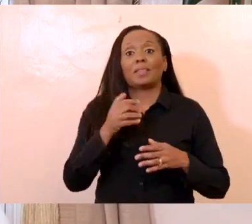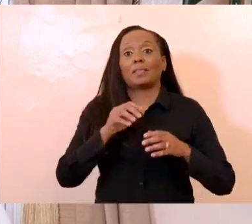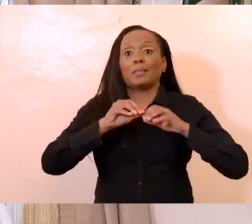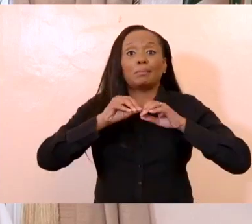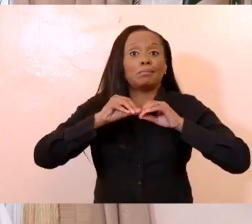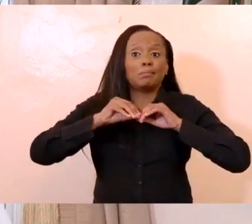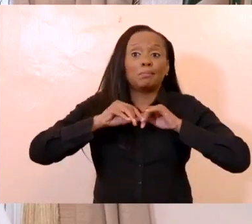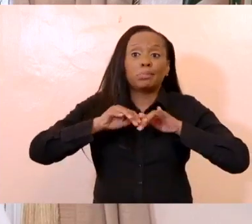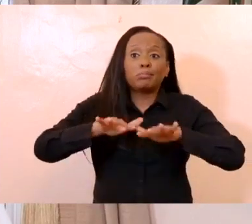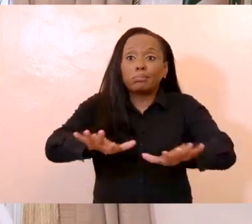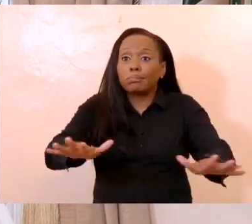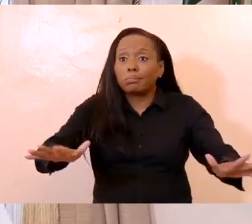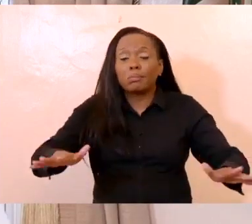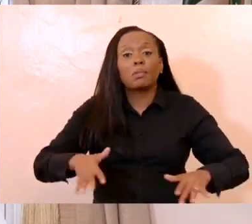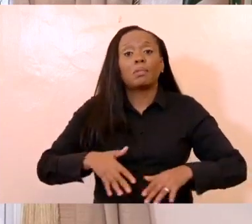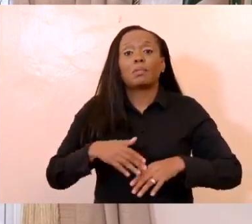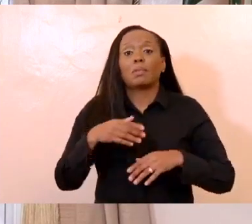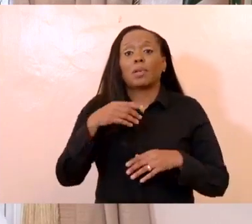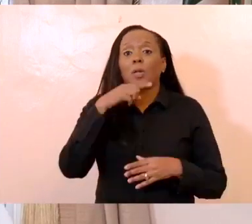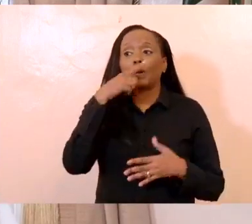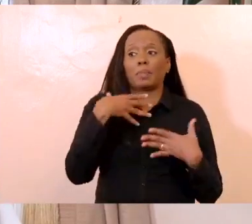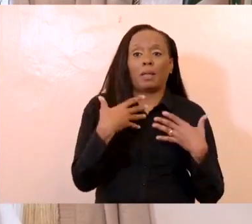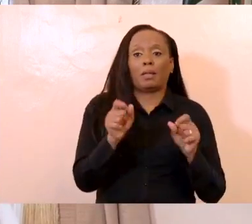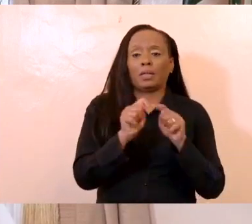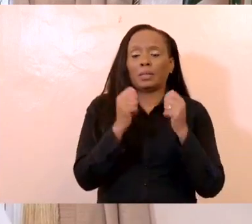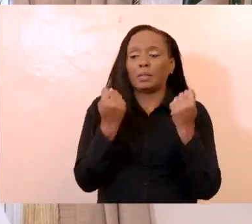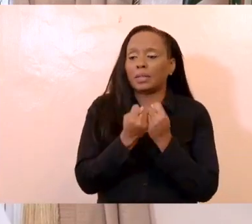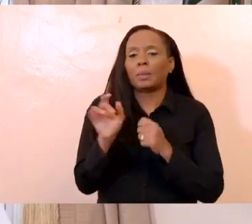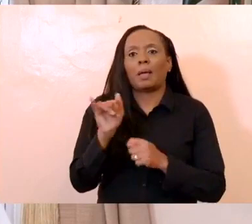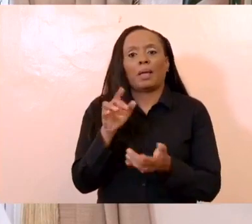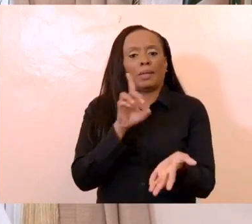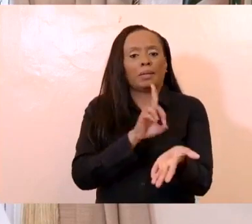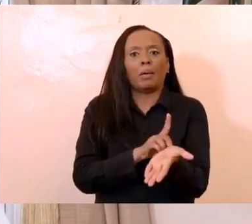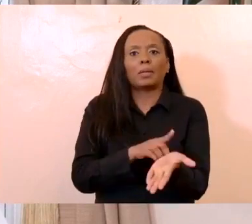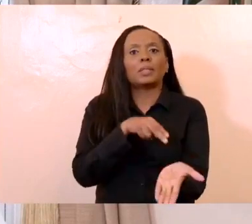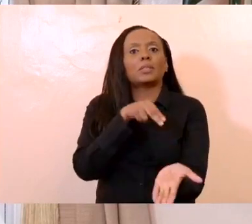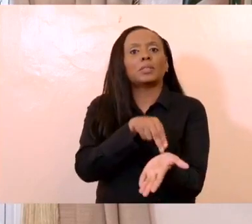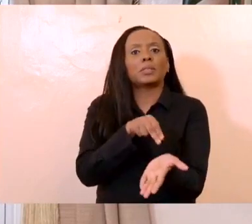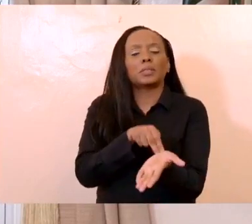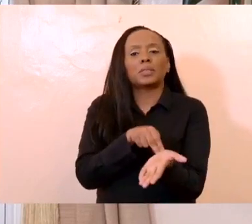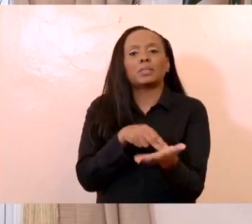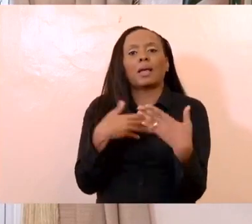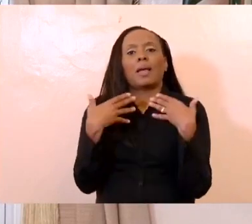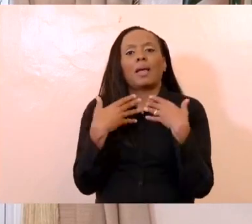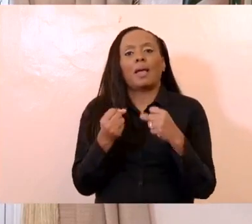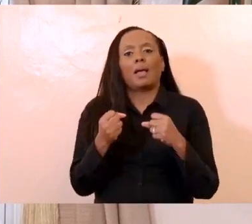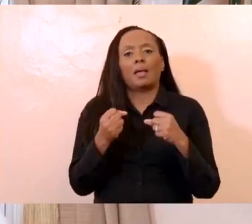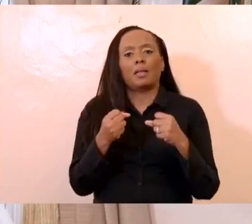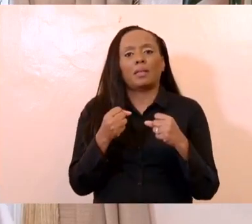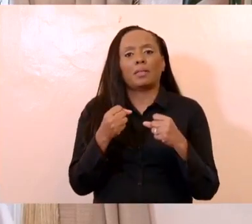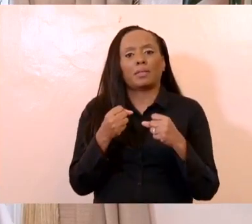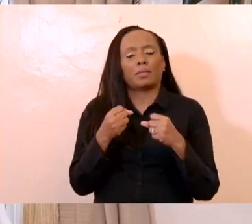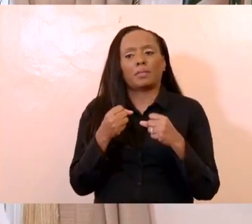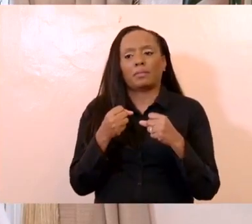public health teams or officials, doctors, nurses, health